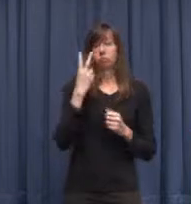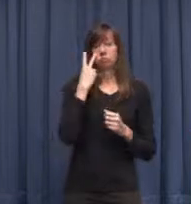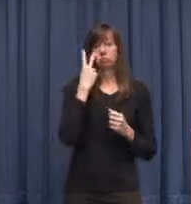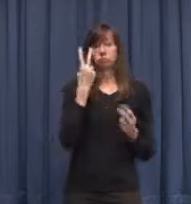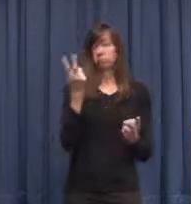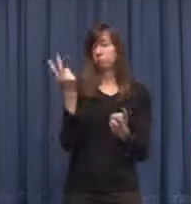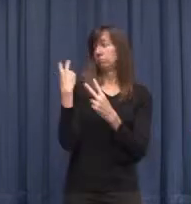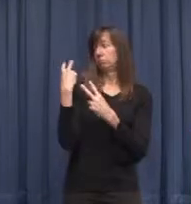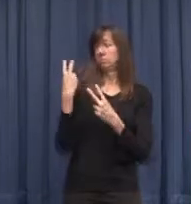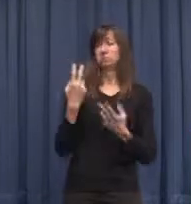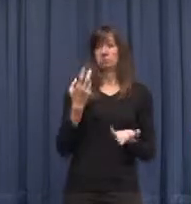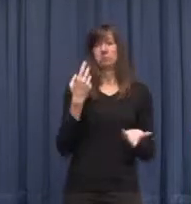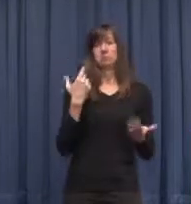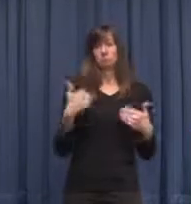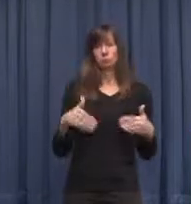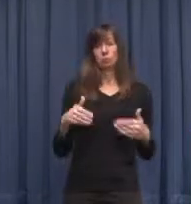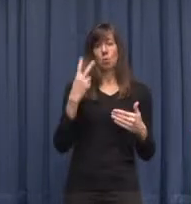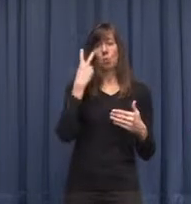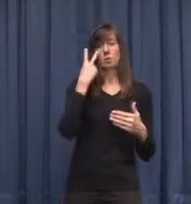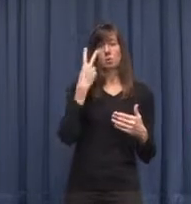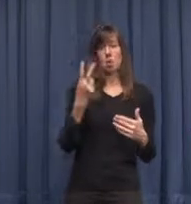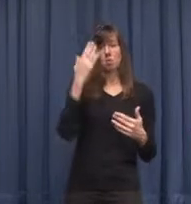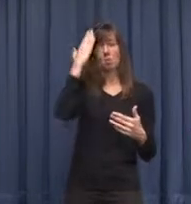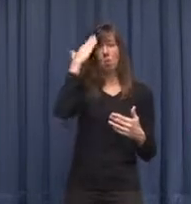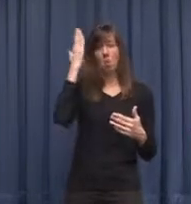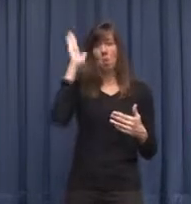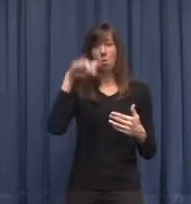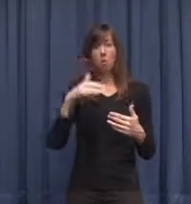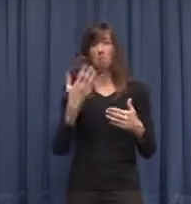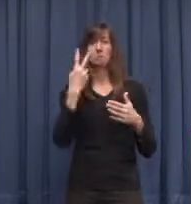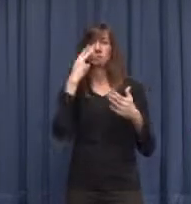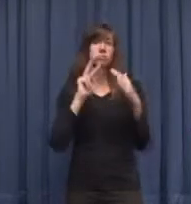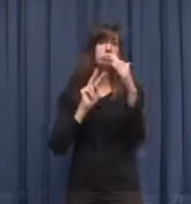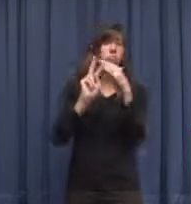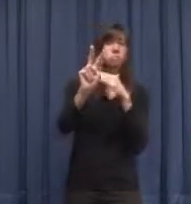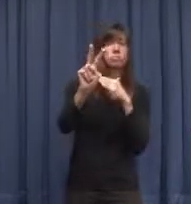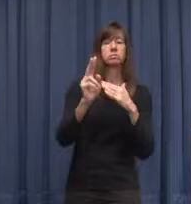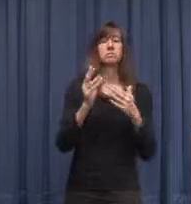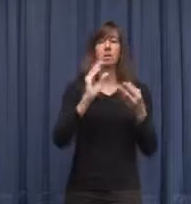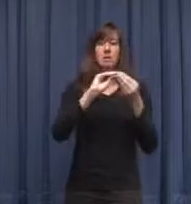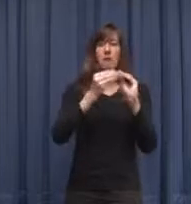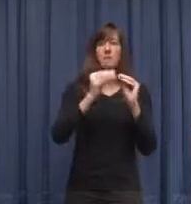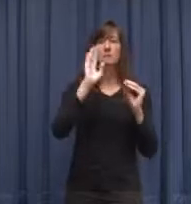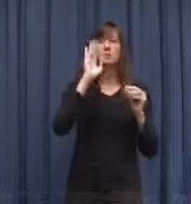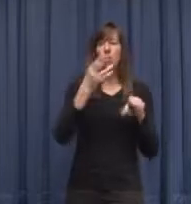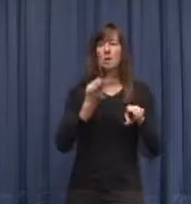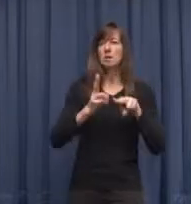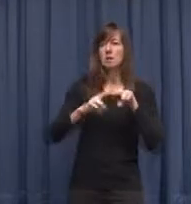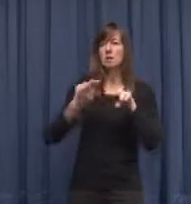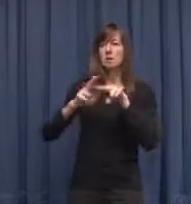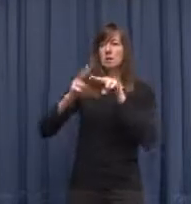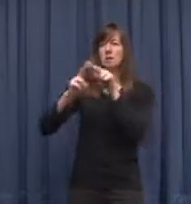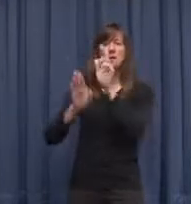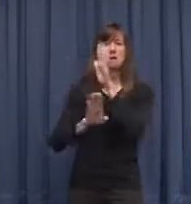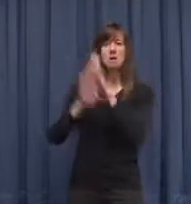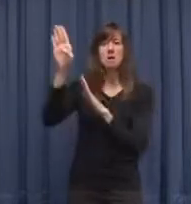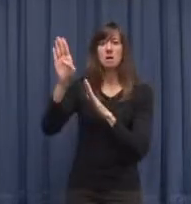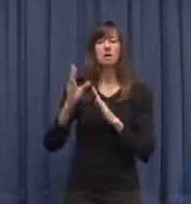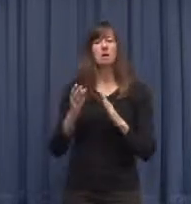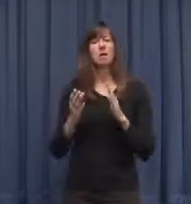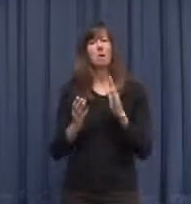building, and I am concerned that while most people are taking that seriously and taking the